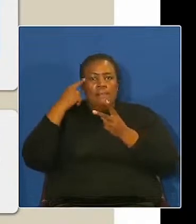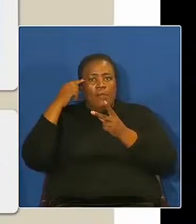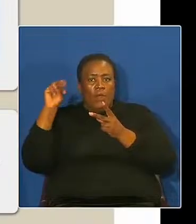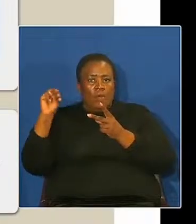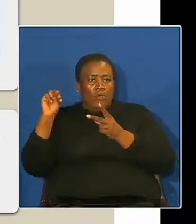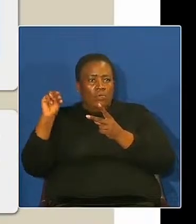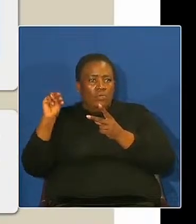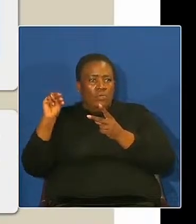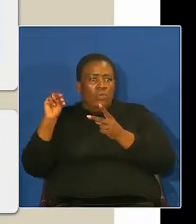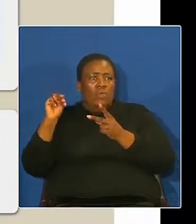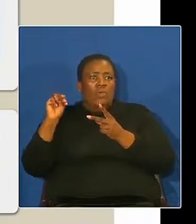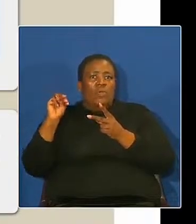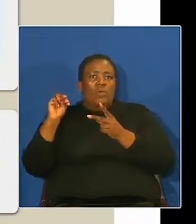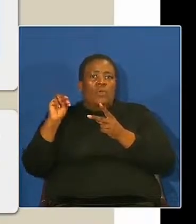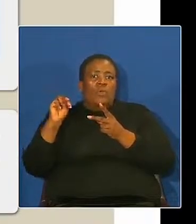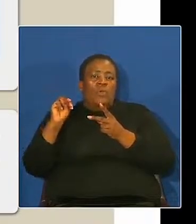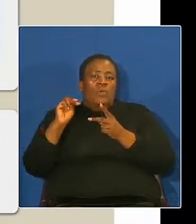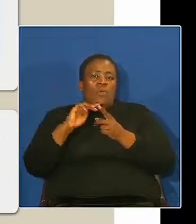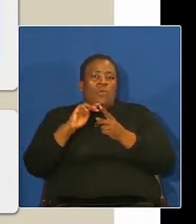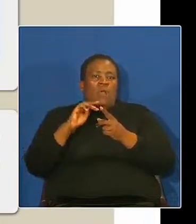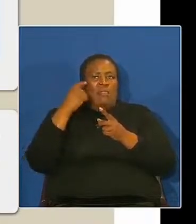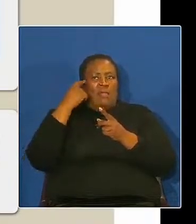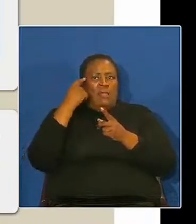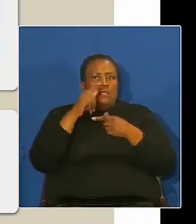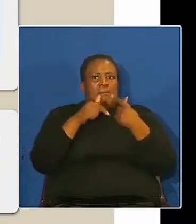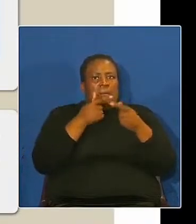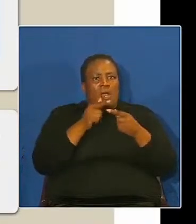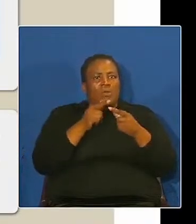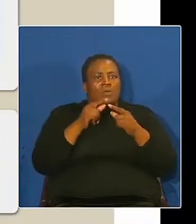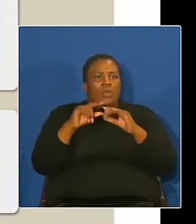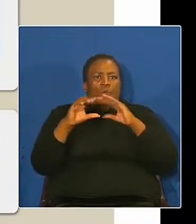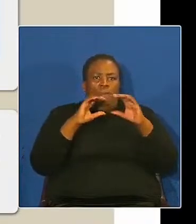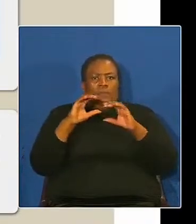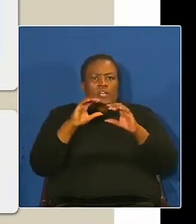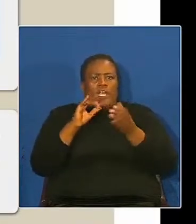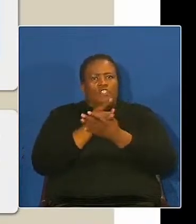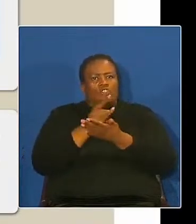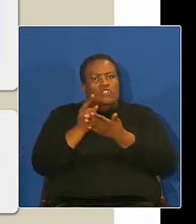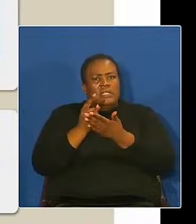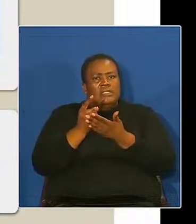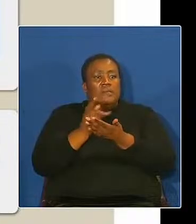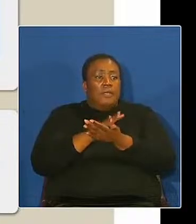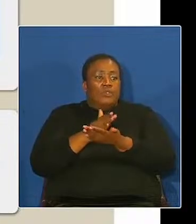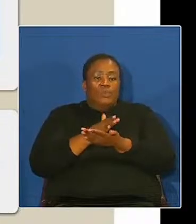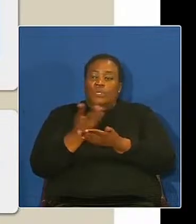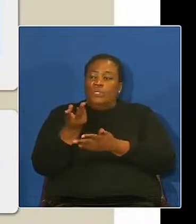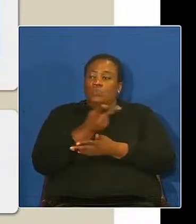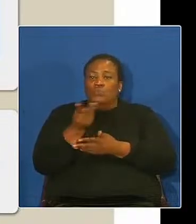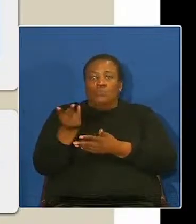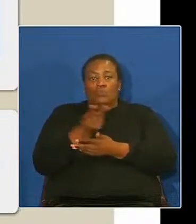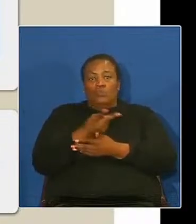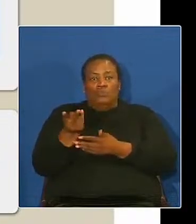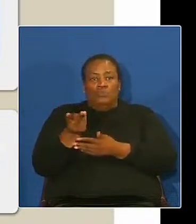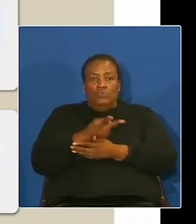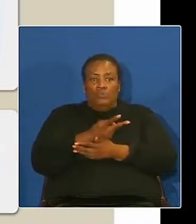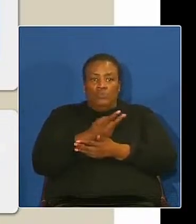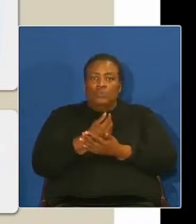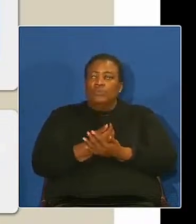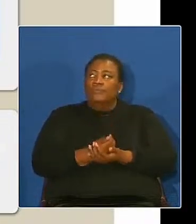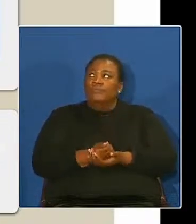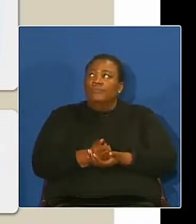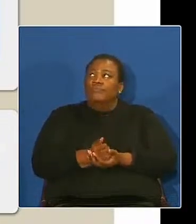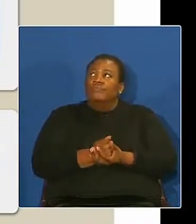communication charts that we have been seeing between, especially the two, Matlala as well as Mokhotsi.